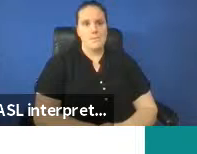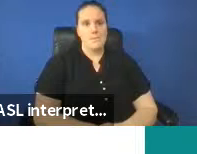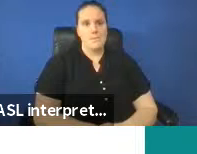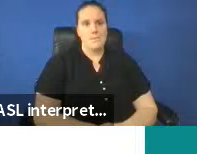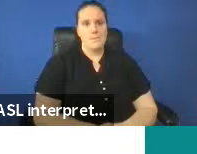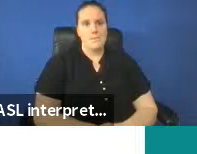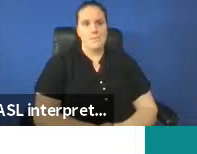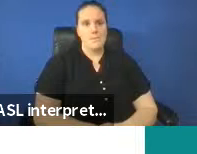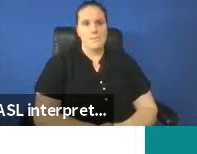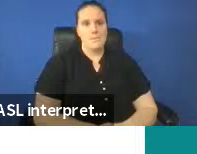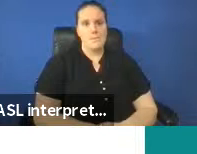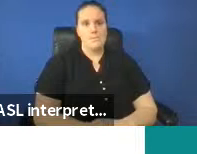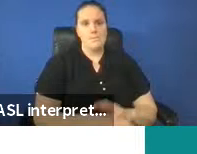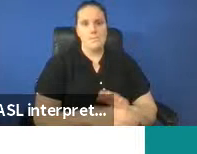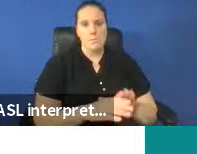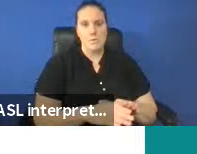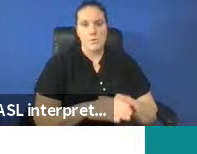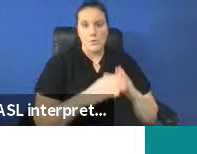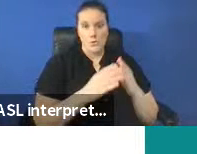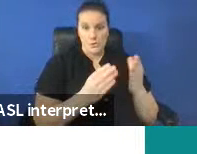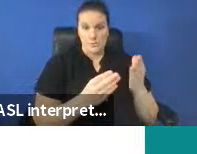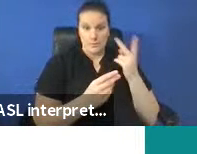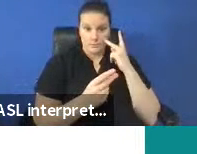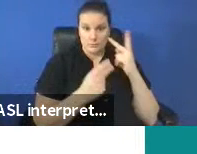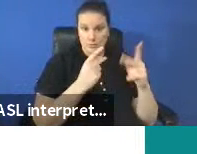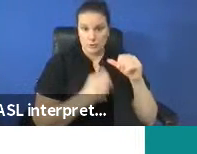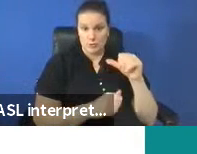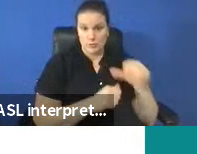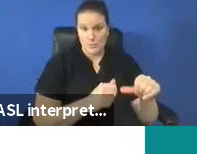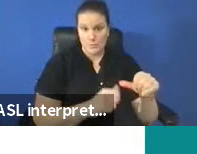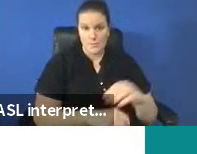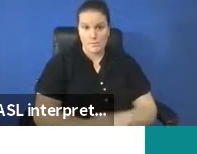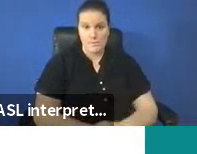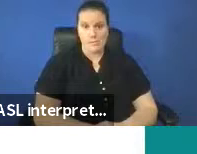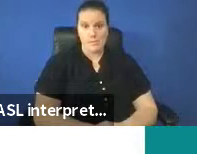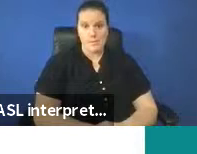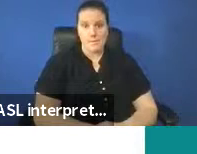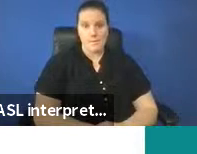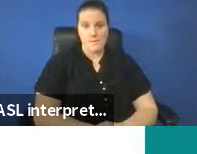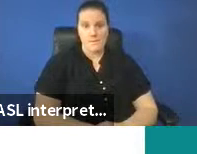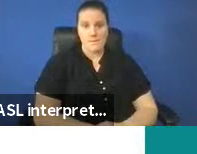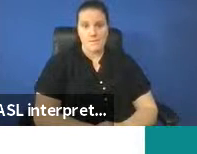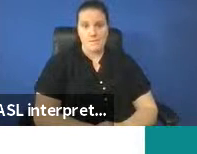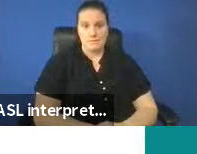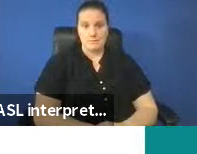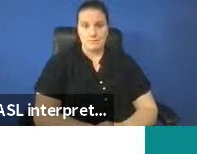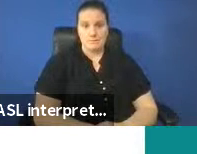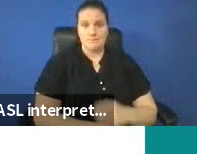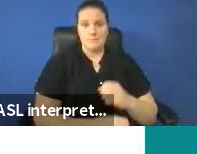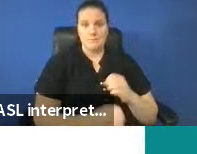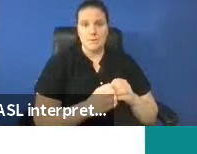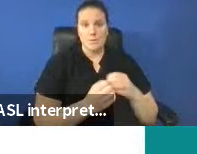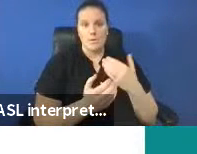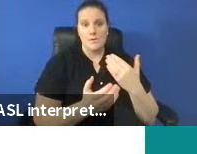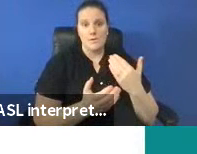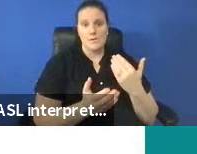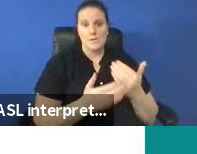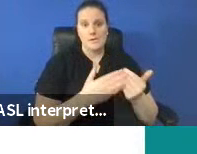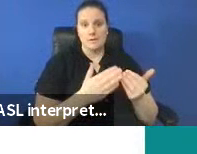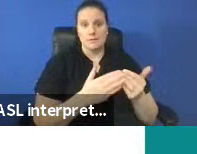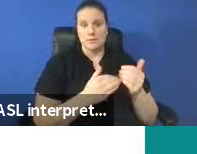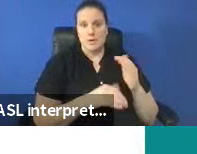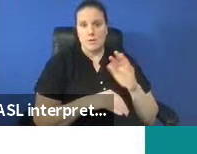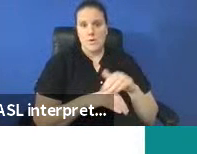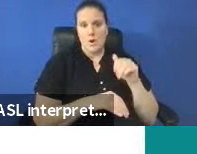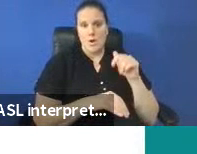open up so everybody can see each other. And what I'll do just to make it easier is to have everybody, I'll call